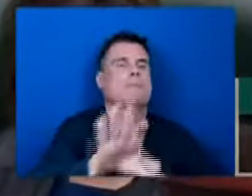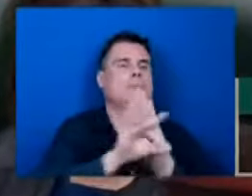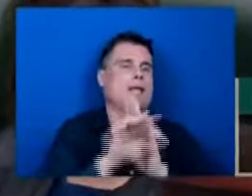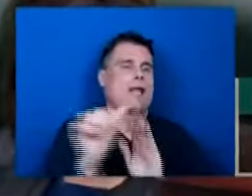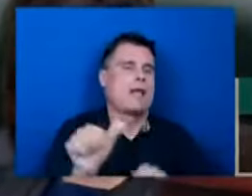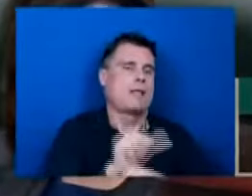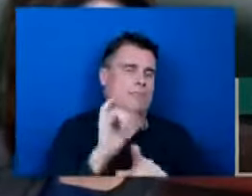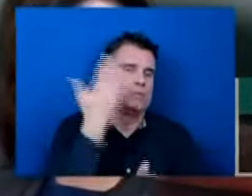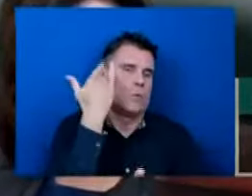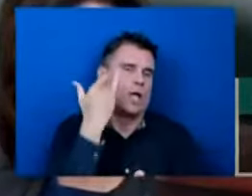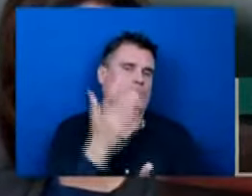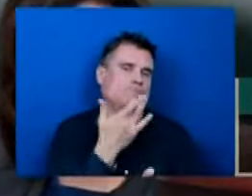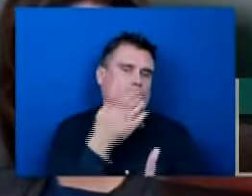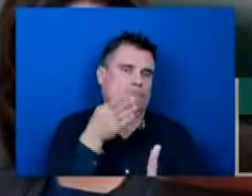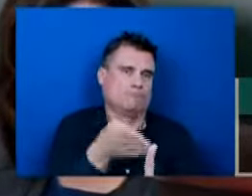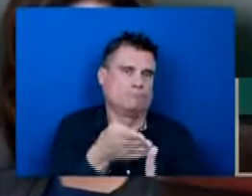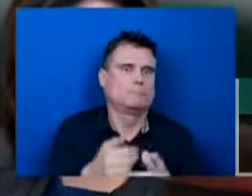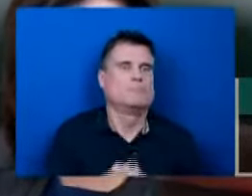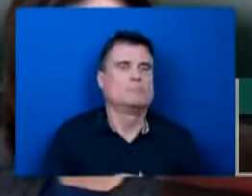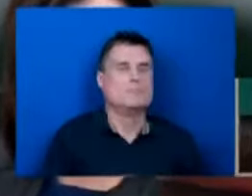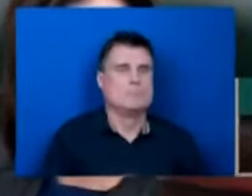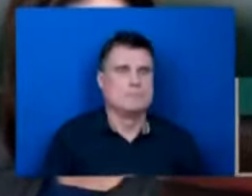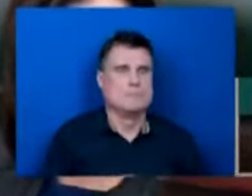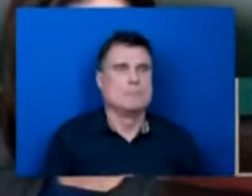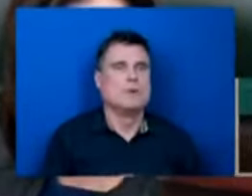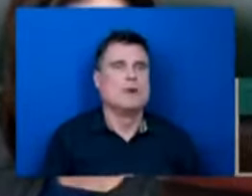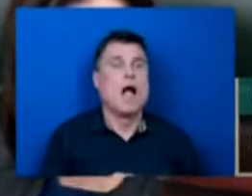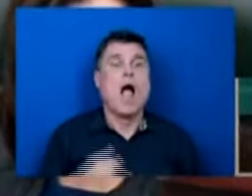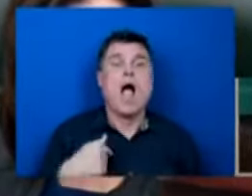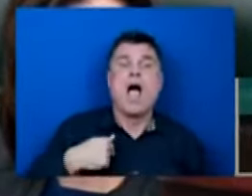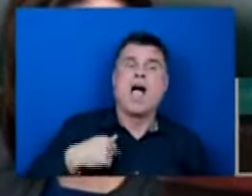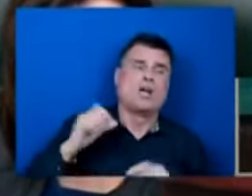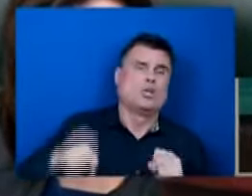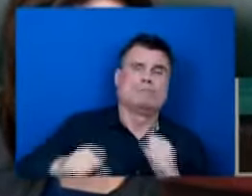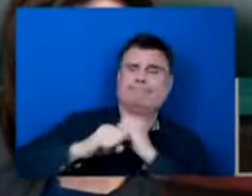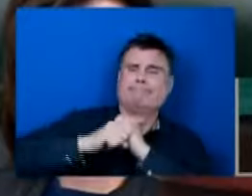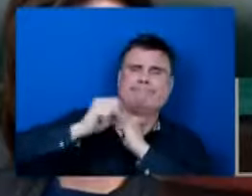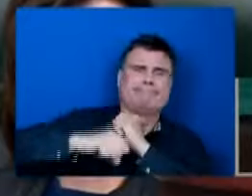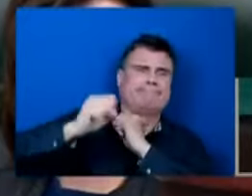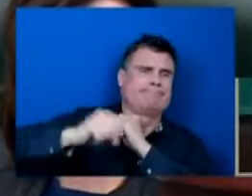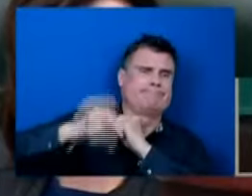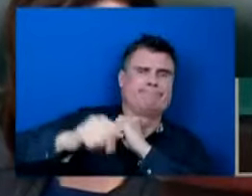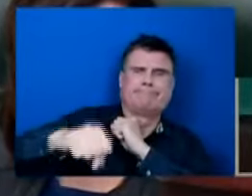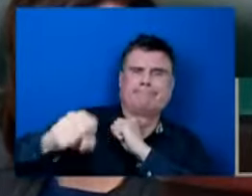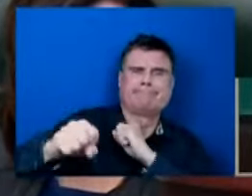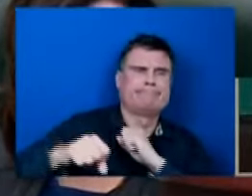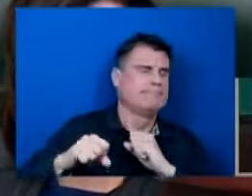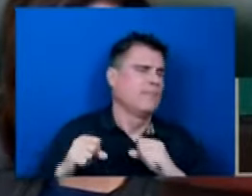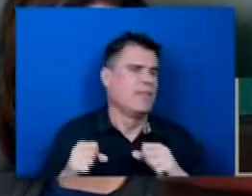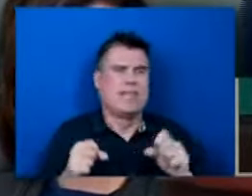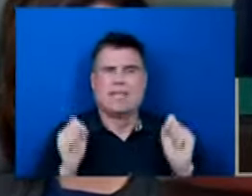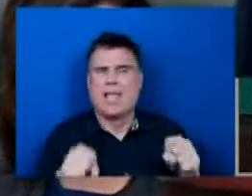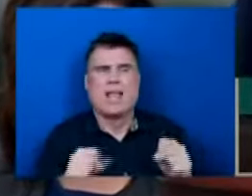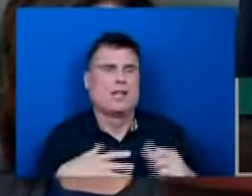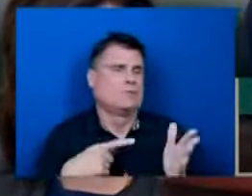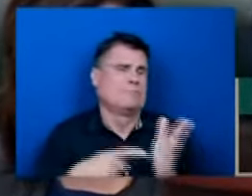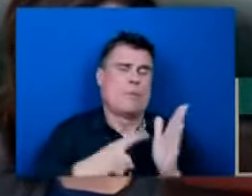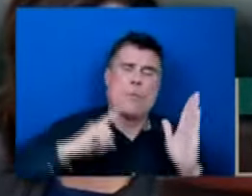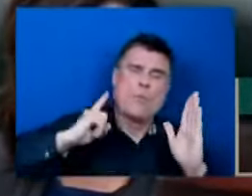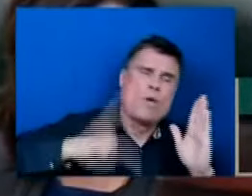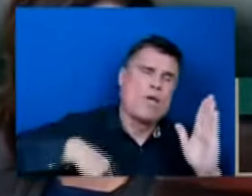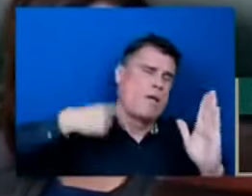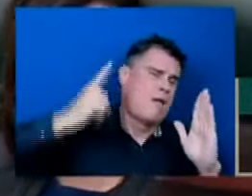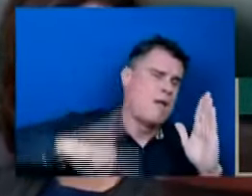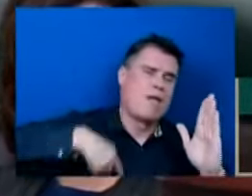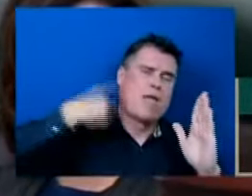Mr. Speaker, I could go on and on. It would take literally hours for me to list all of the new business investments and